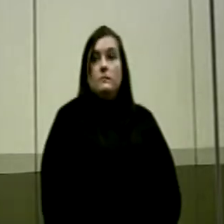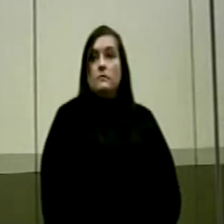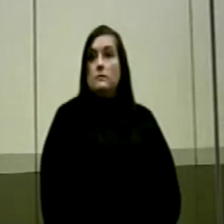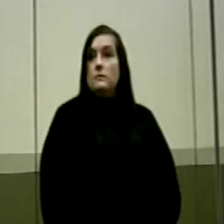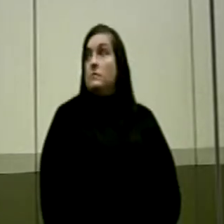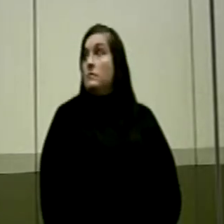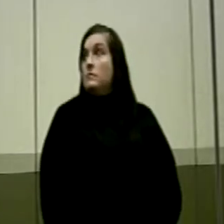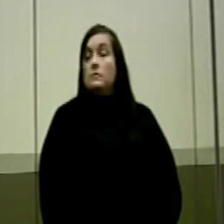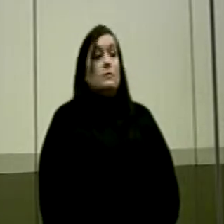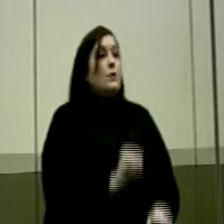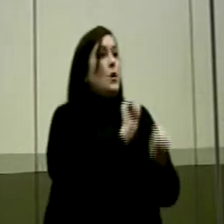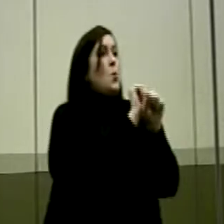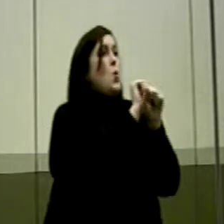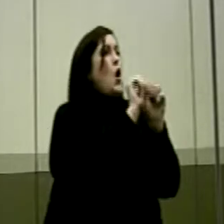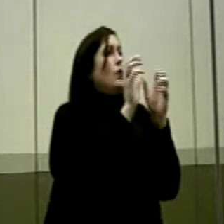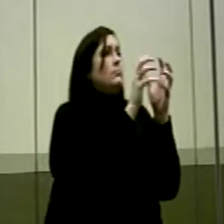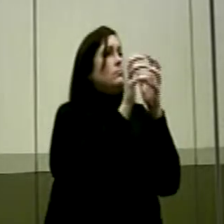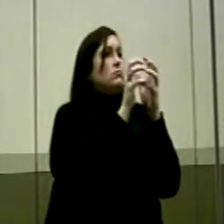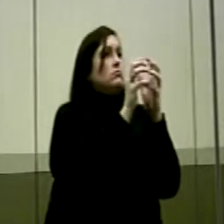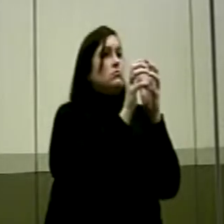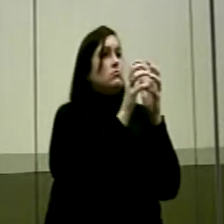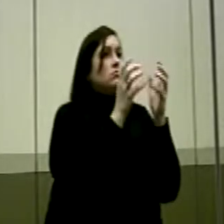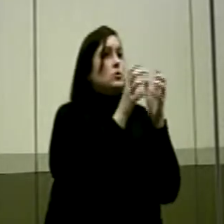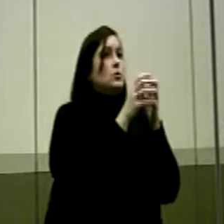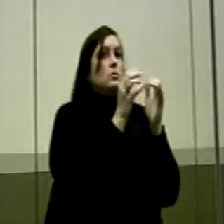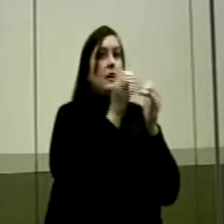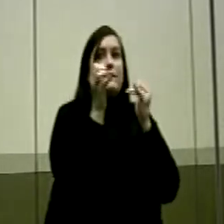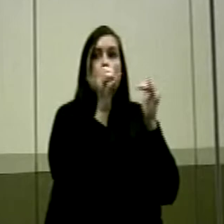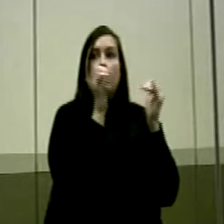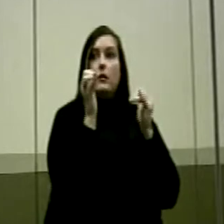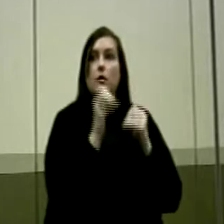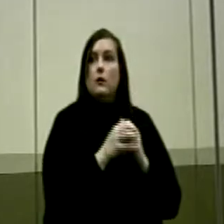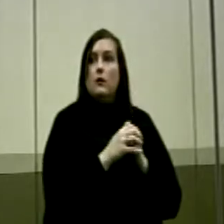So again, kind of work just individually for a few minutes.